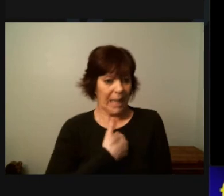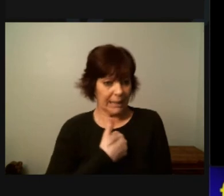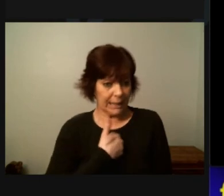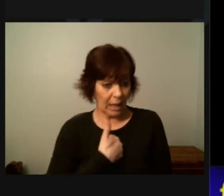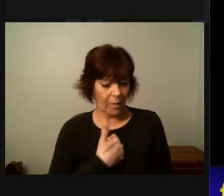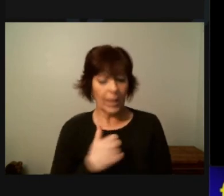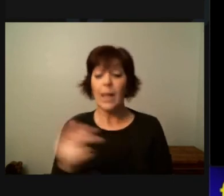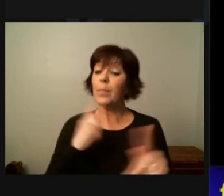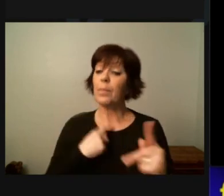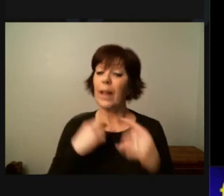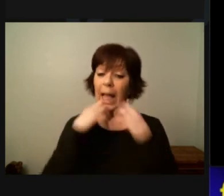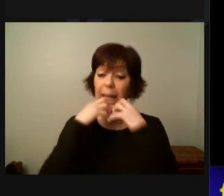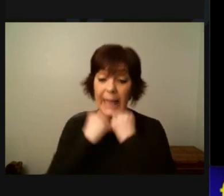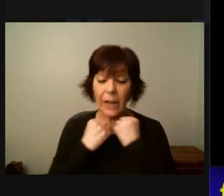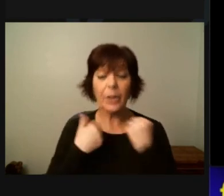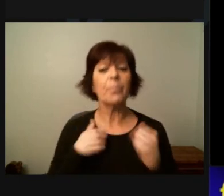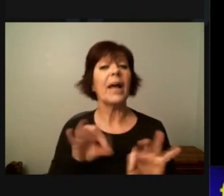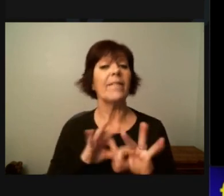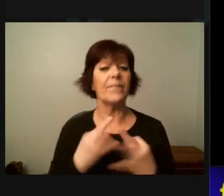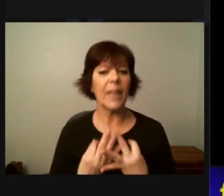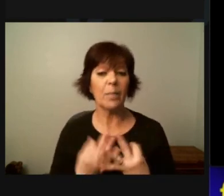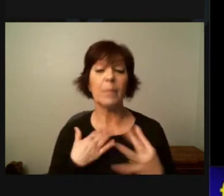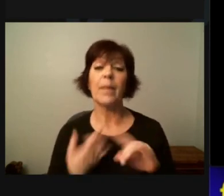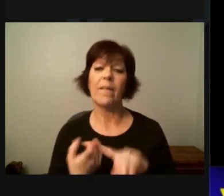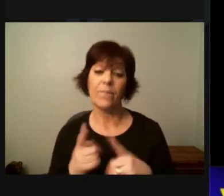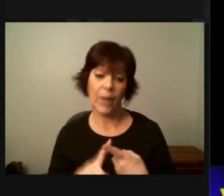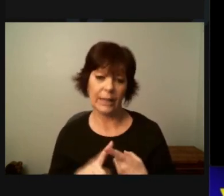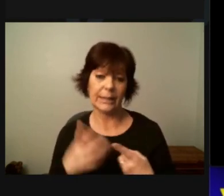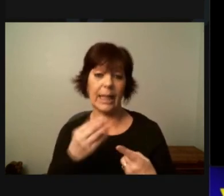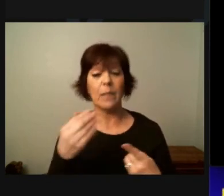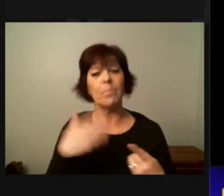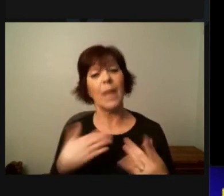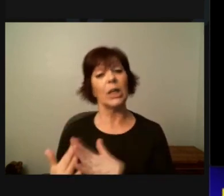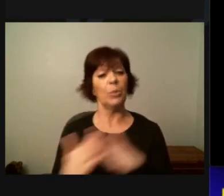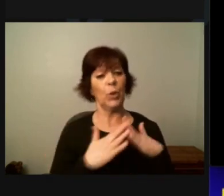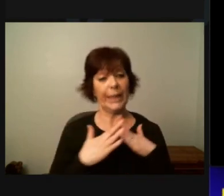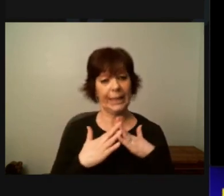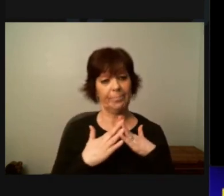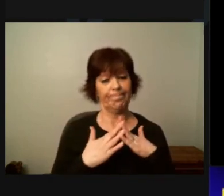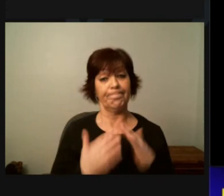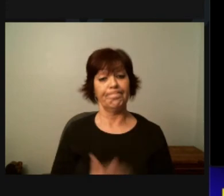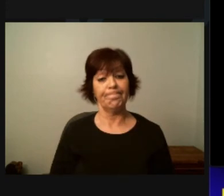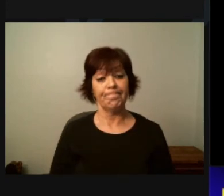cared about, my family, my friends, and my community.